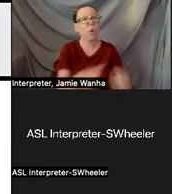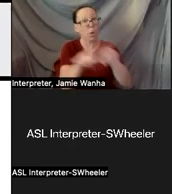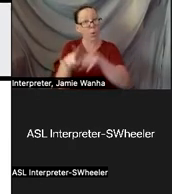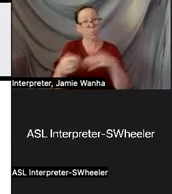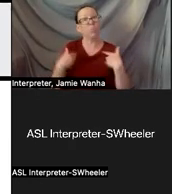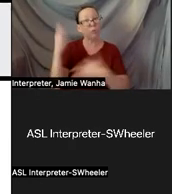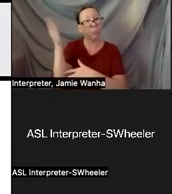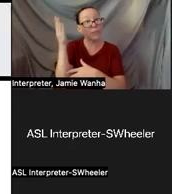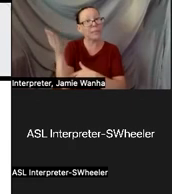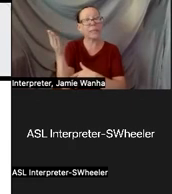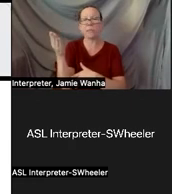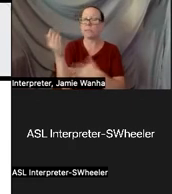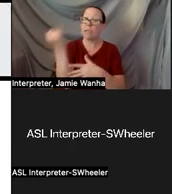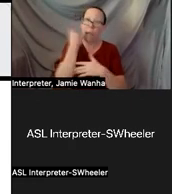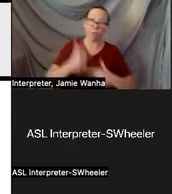you're together